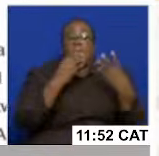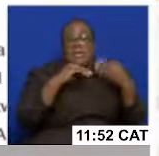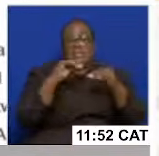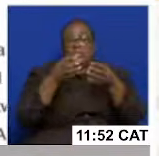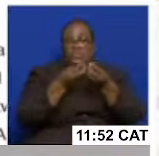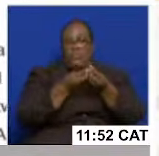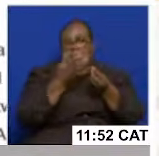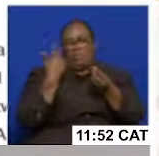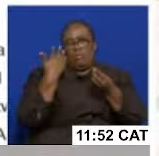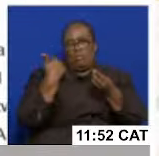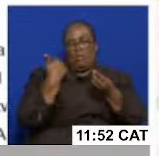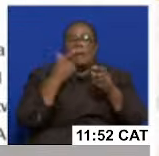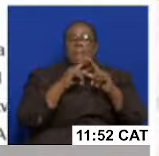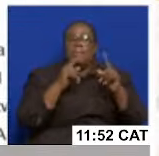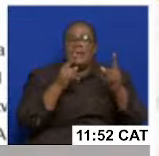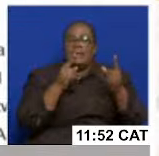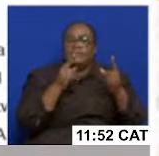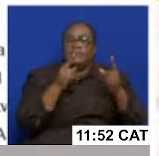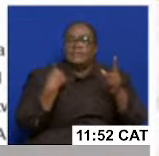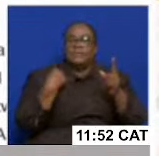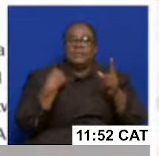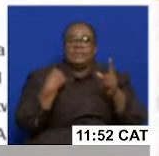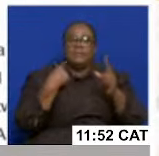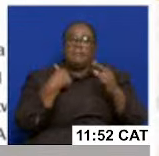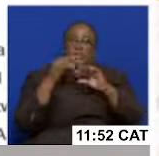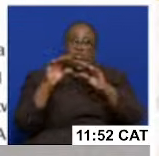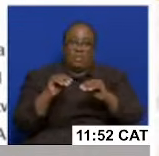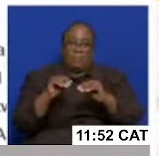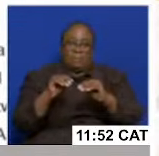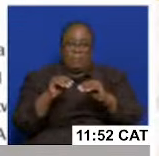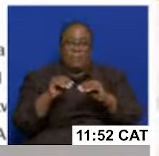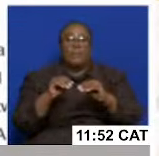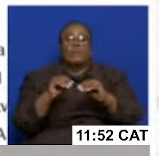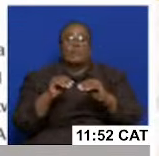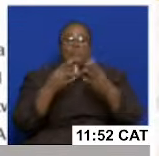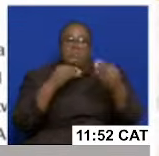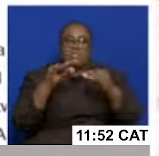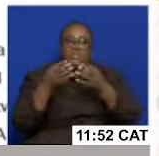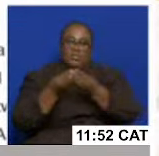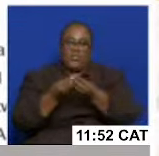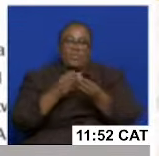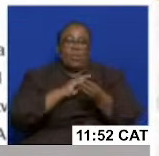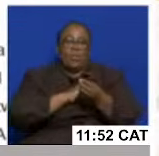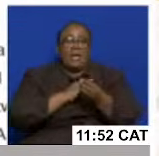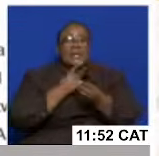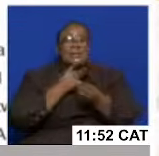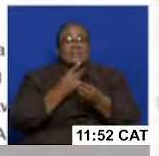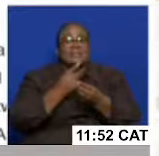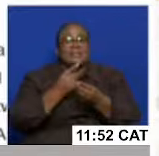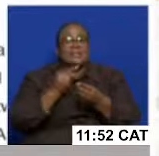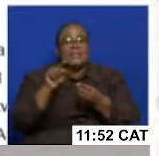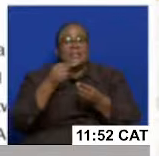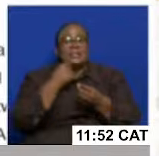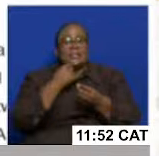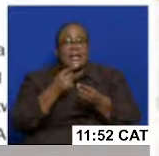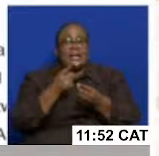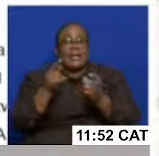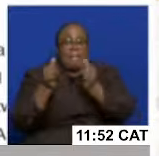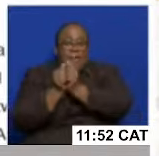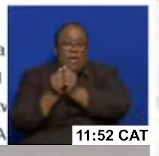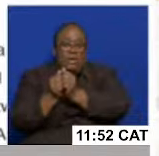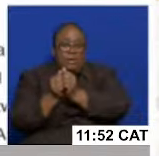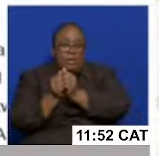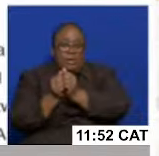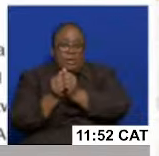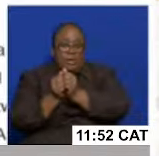Do you see that? Okay, yes, I do. Indeed. Do you know if that Django identified in